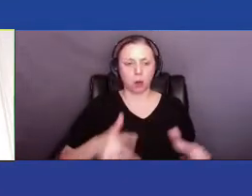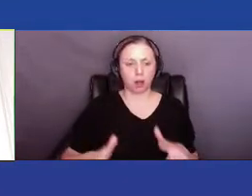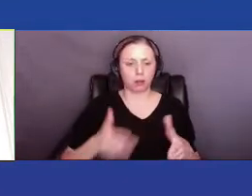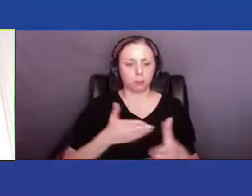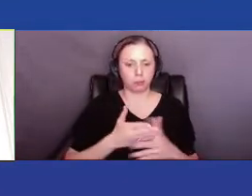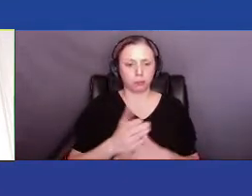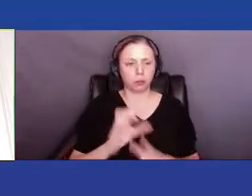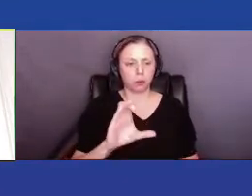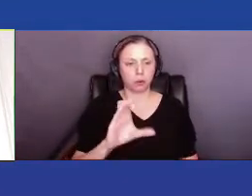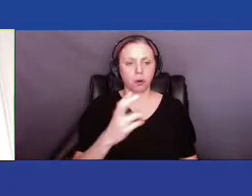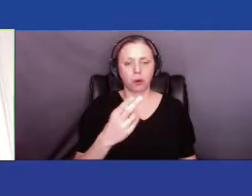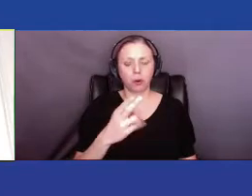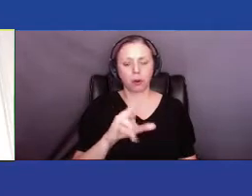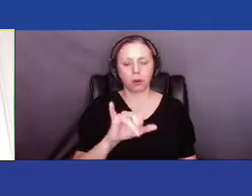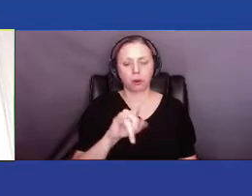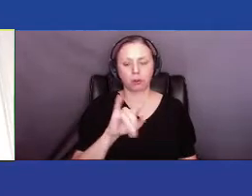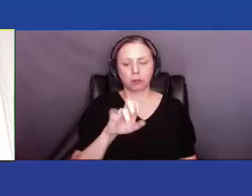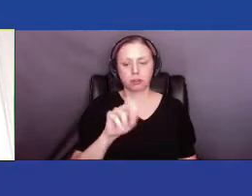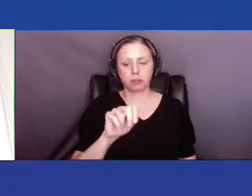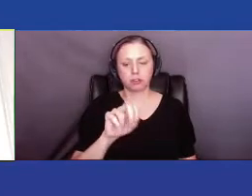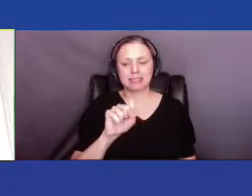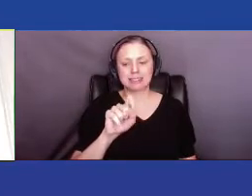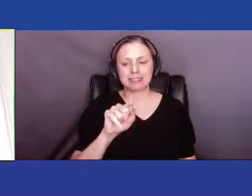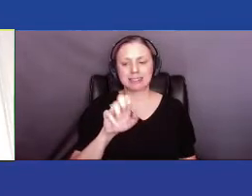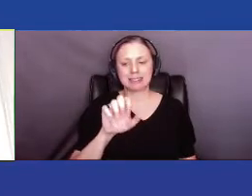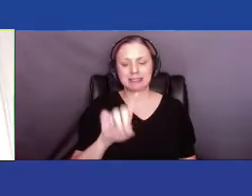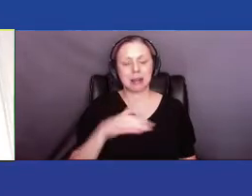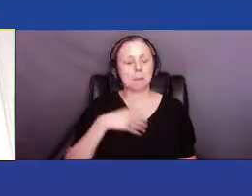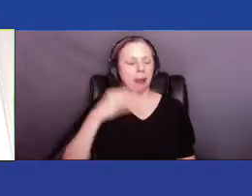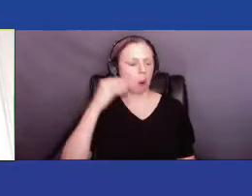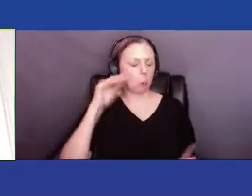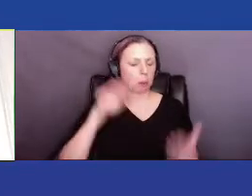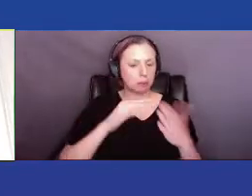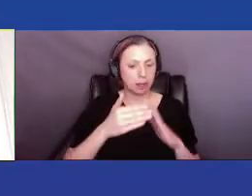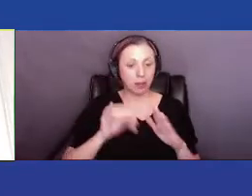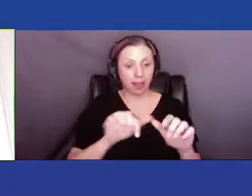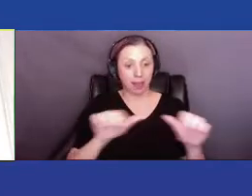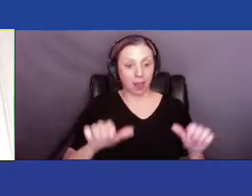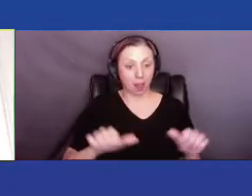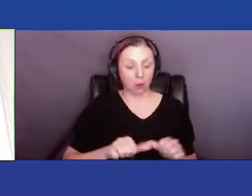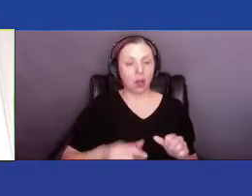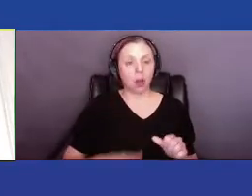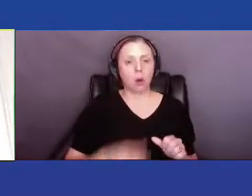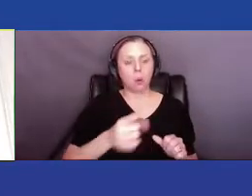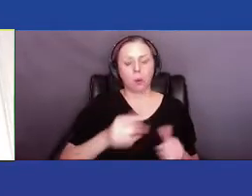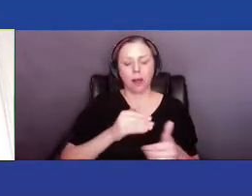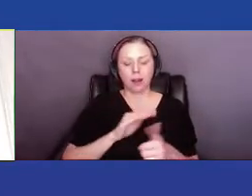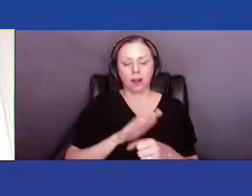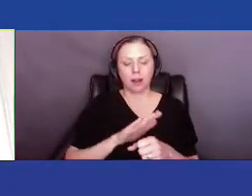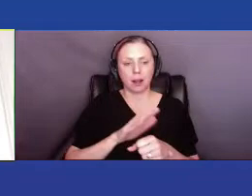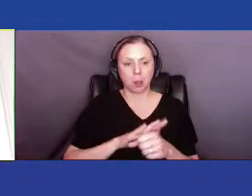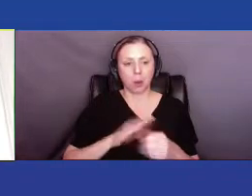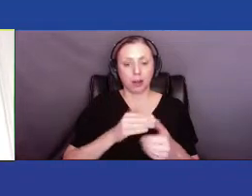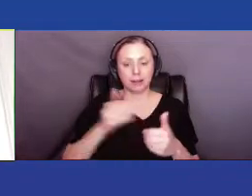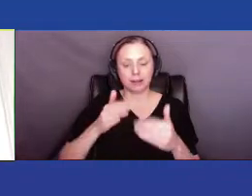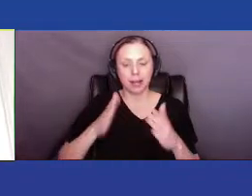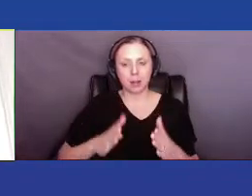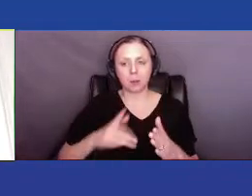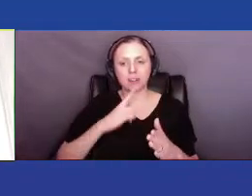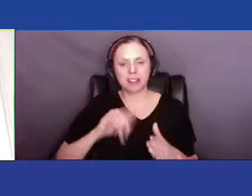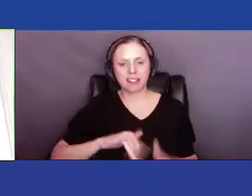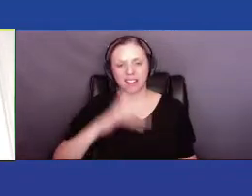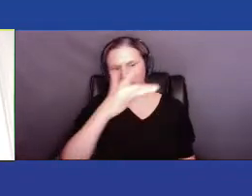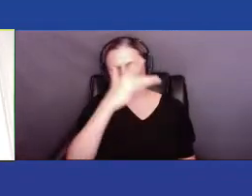which is my hometown, an area that one neighbor characterized as the forgotten